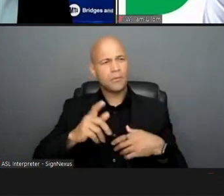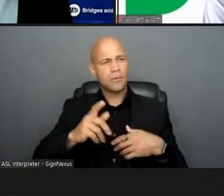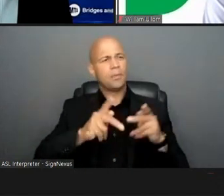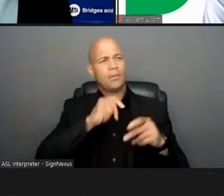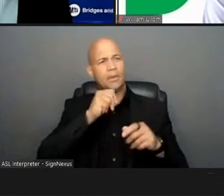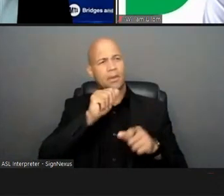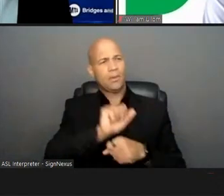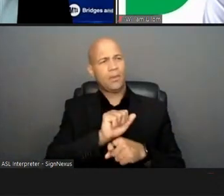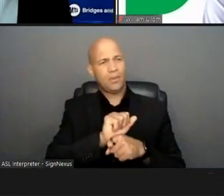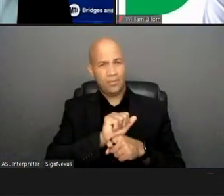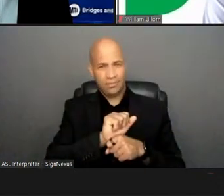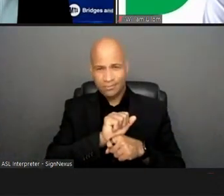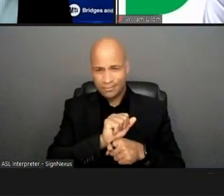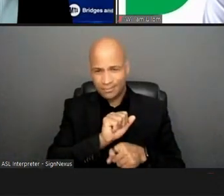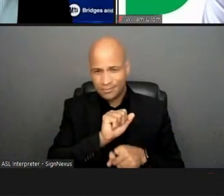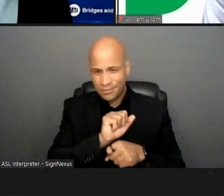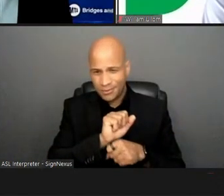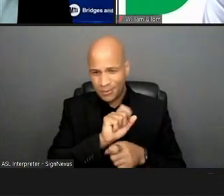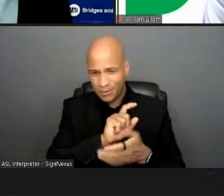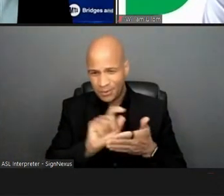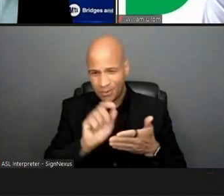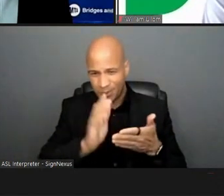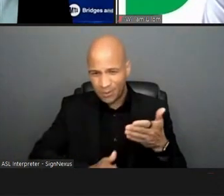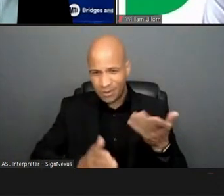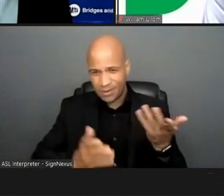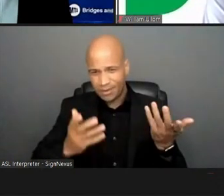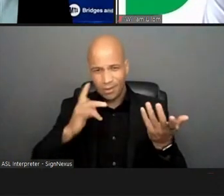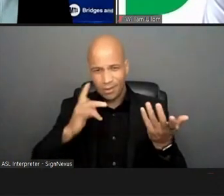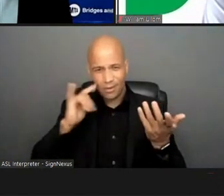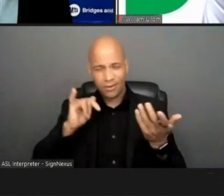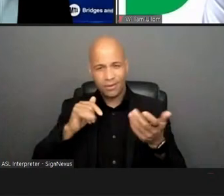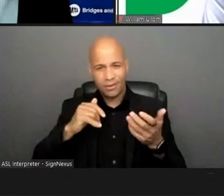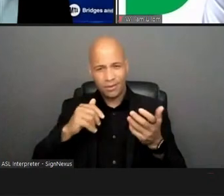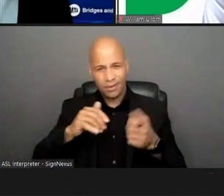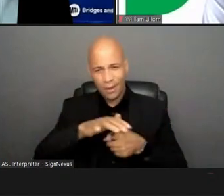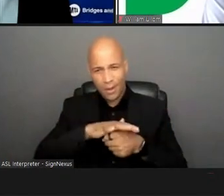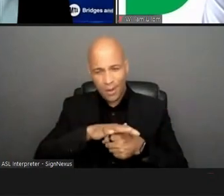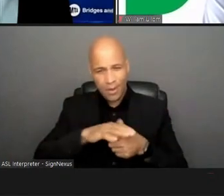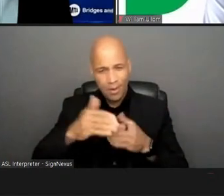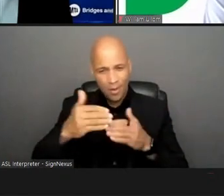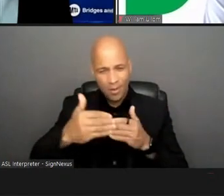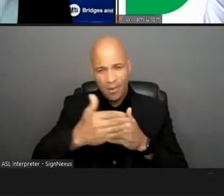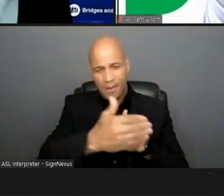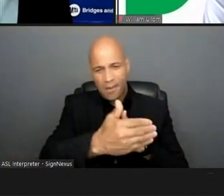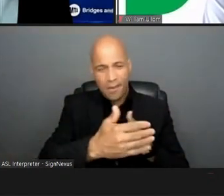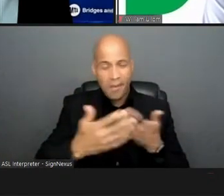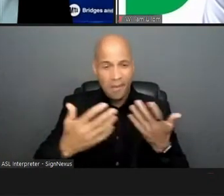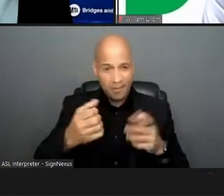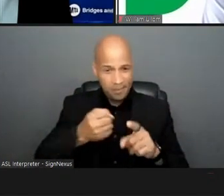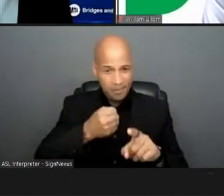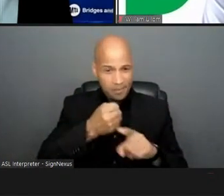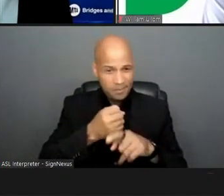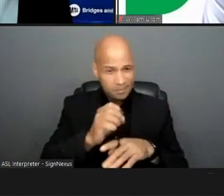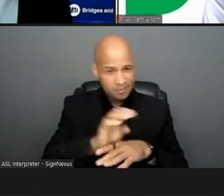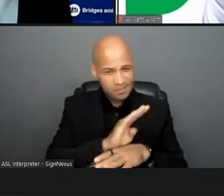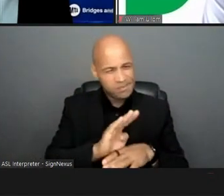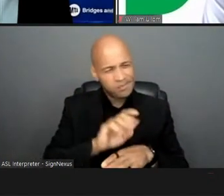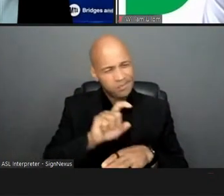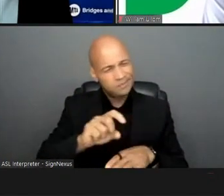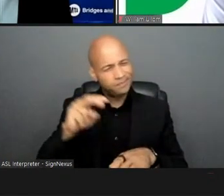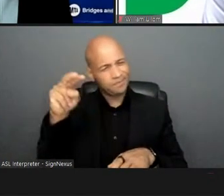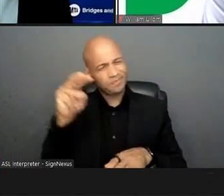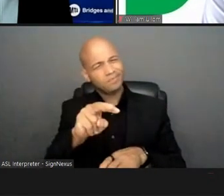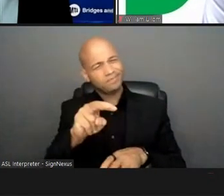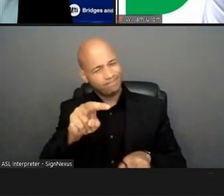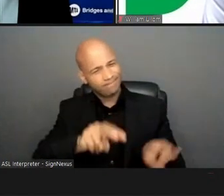and you know the the transit system goes local so I mean if you're worried about the impact on businesses and I think you should you